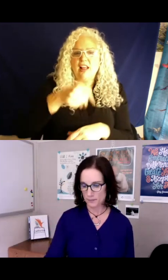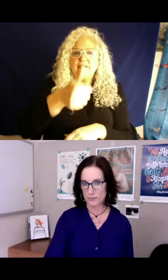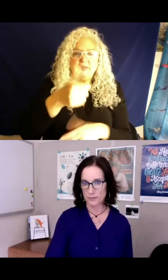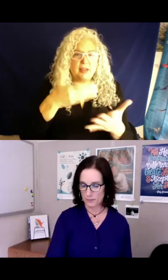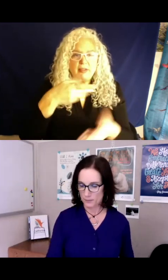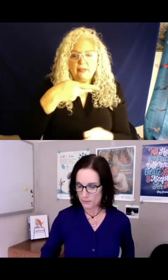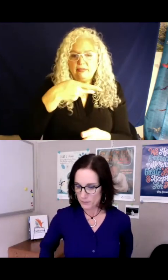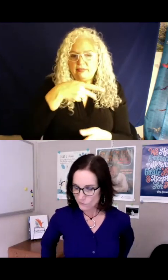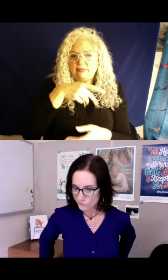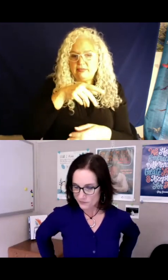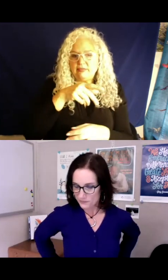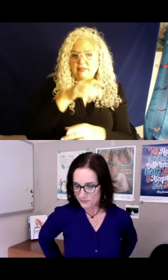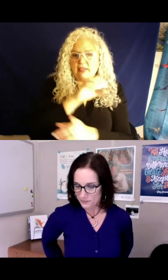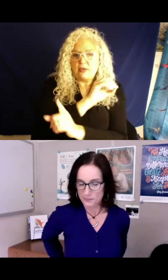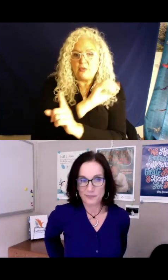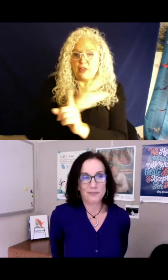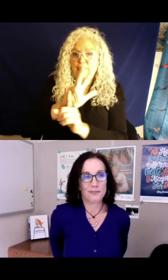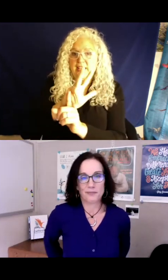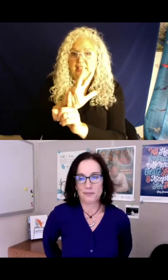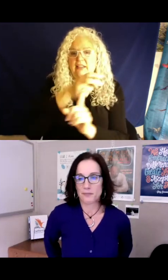Now, if your child maybe